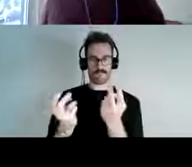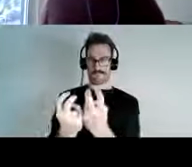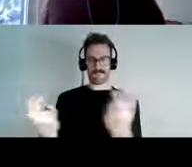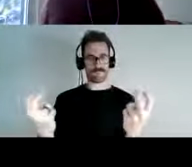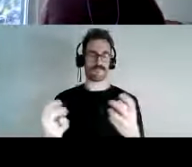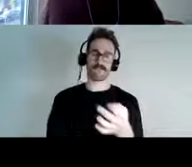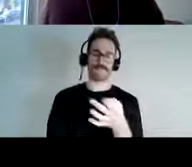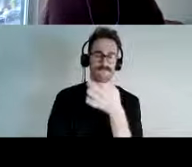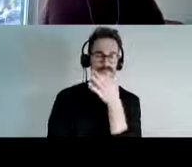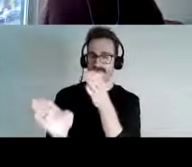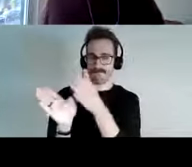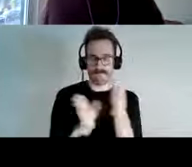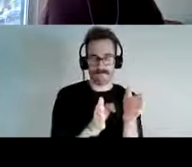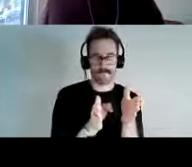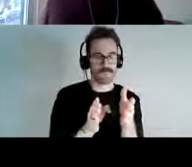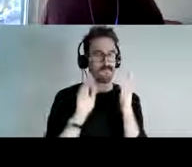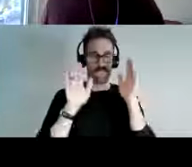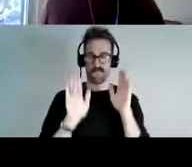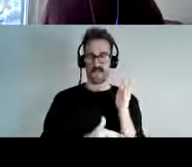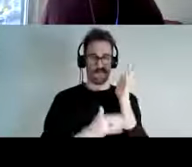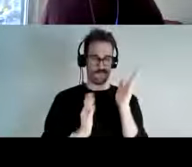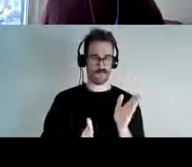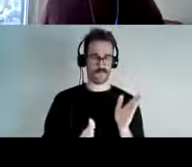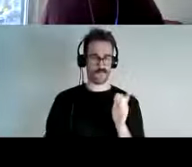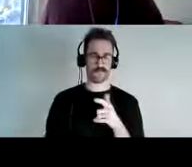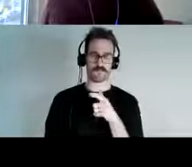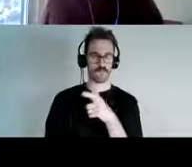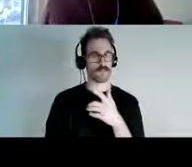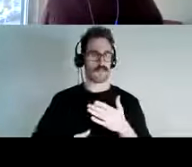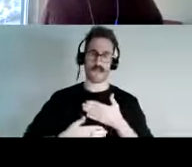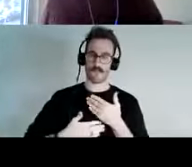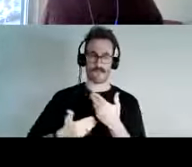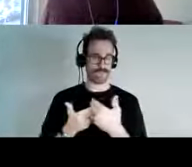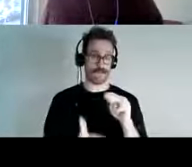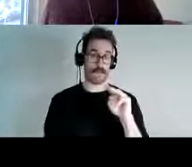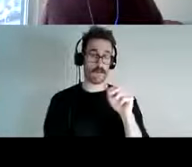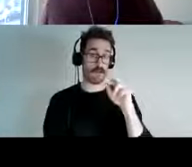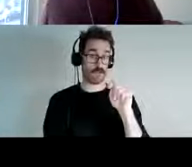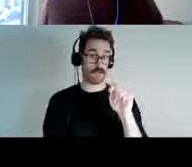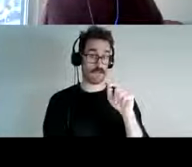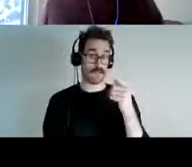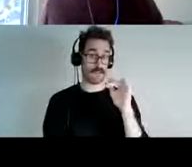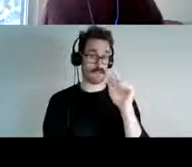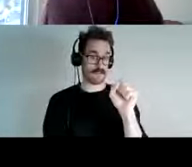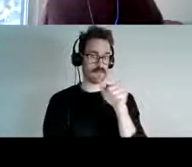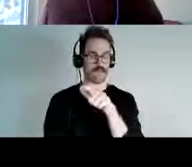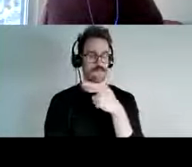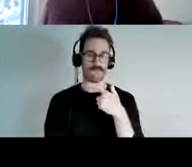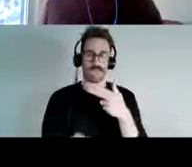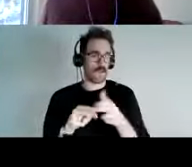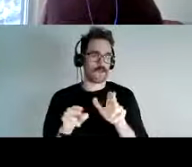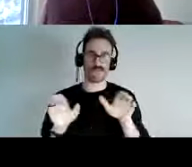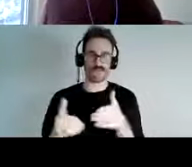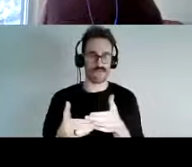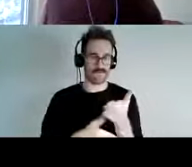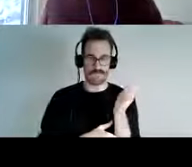esteemed speakers today. We're so pleased to have Margaret Gillis, who will be doing our short introduction presentation.